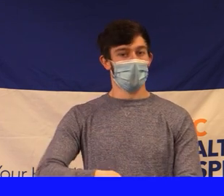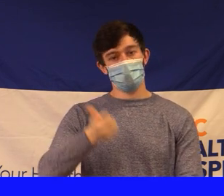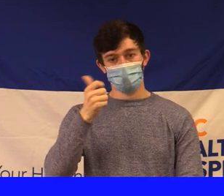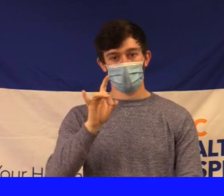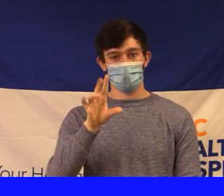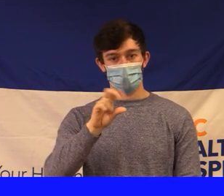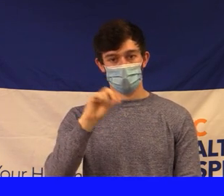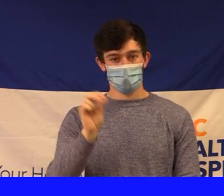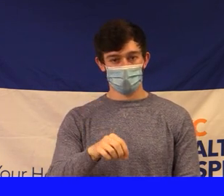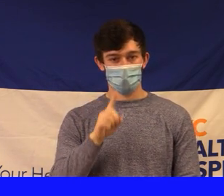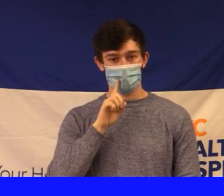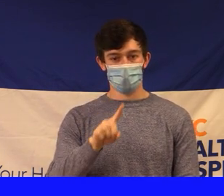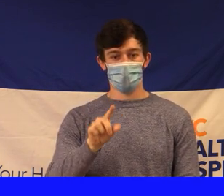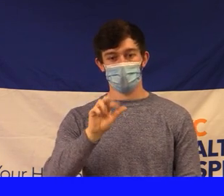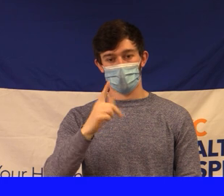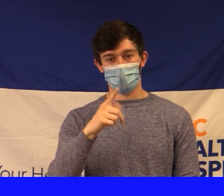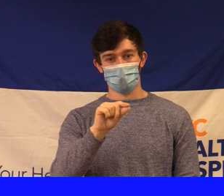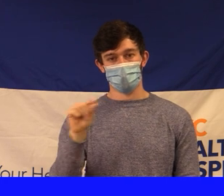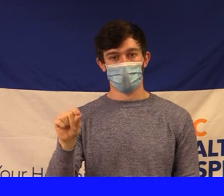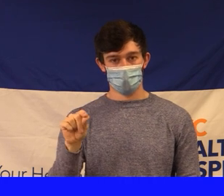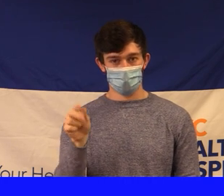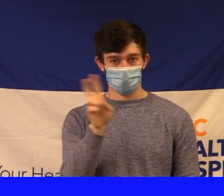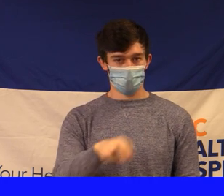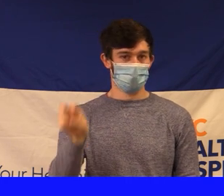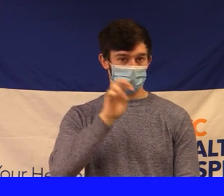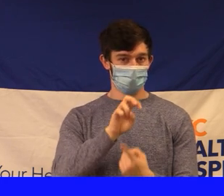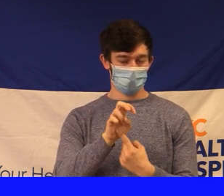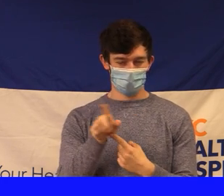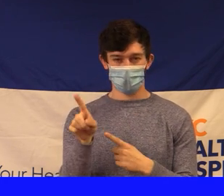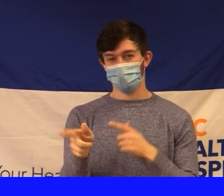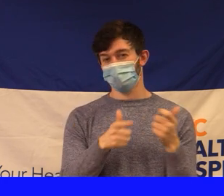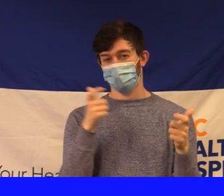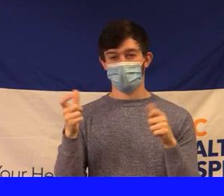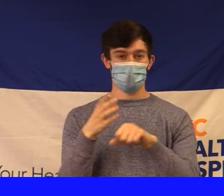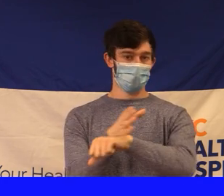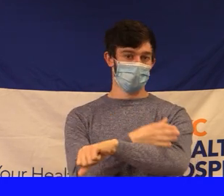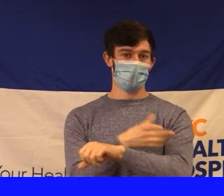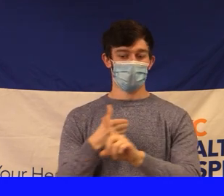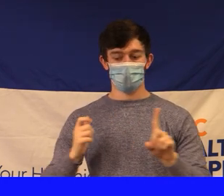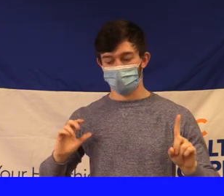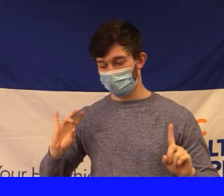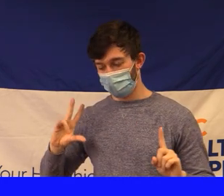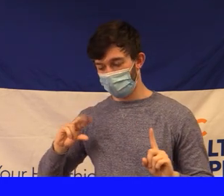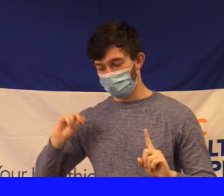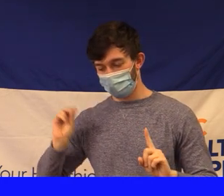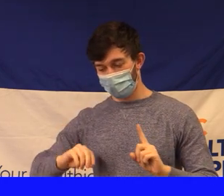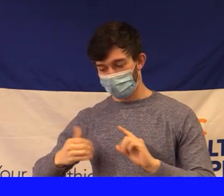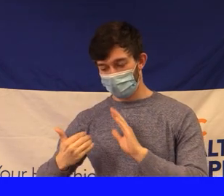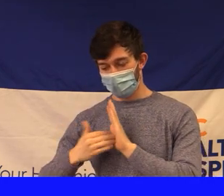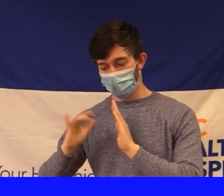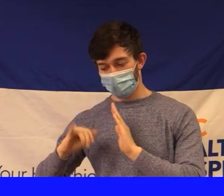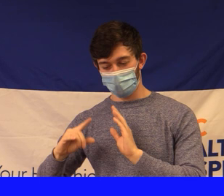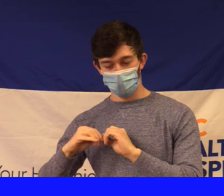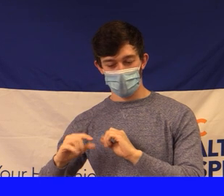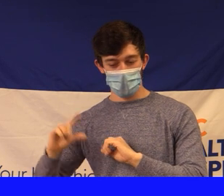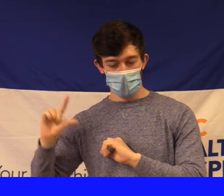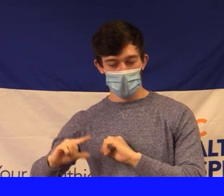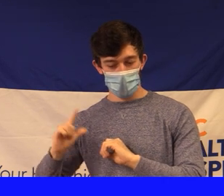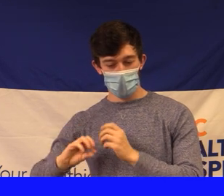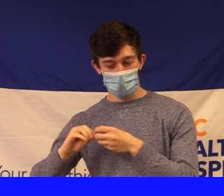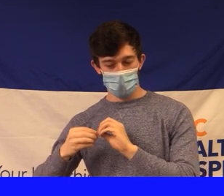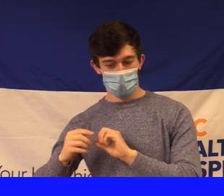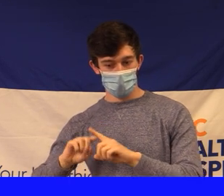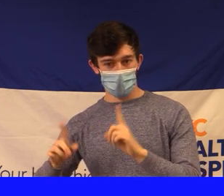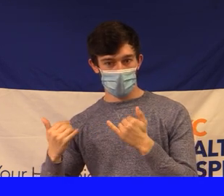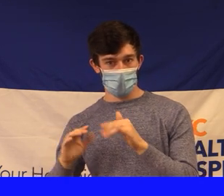of trips completed in August 2020. It's a big improvement from the 73%, again, on a lower denominator